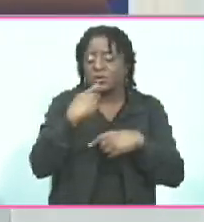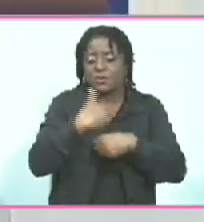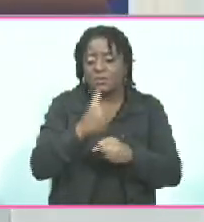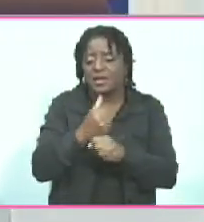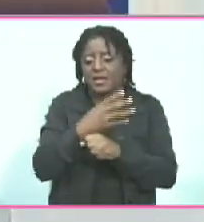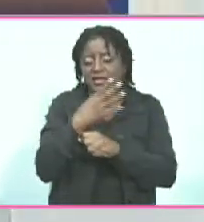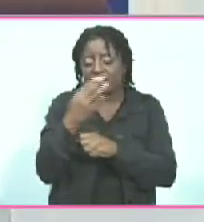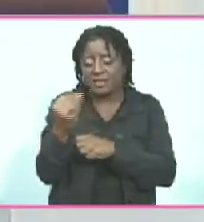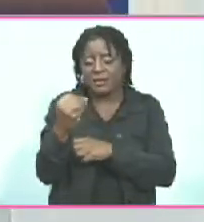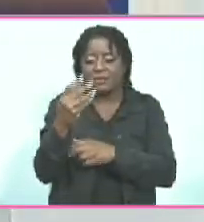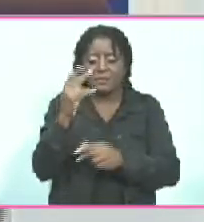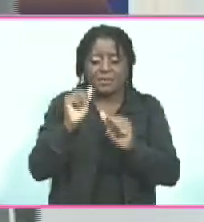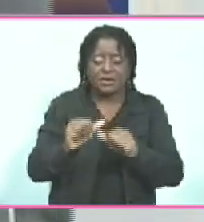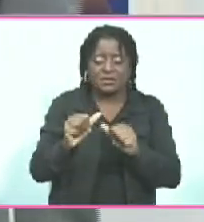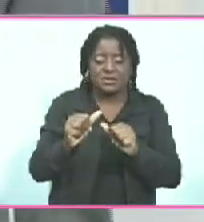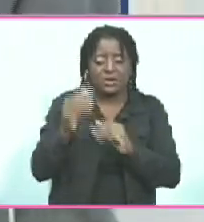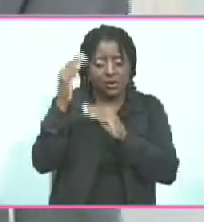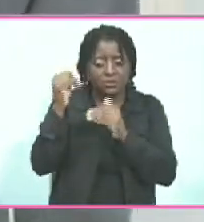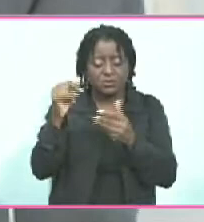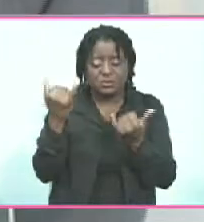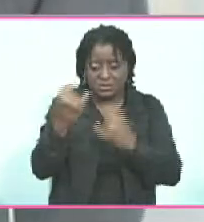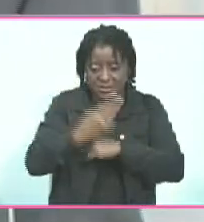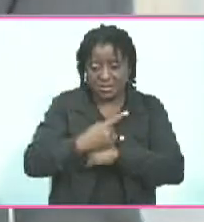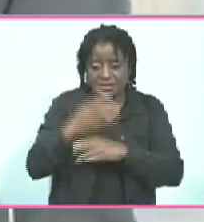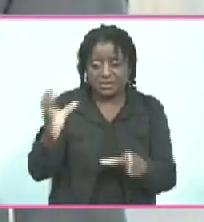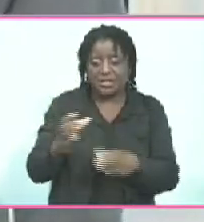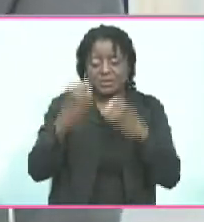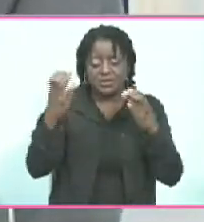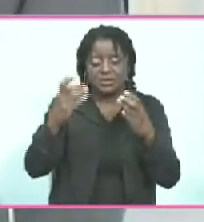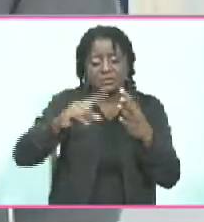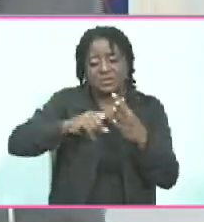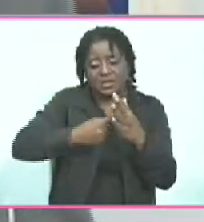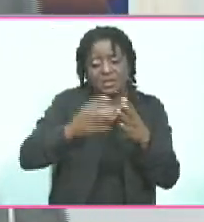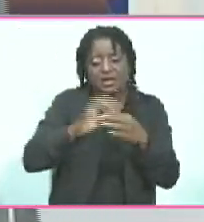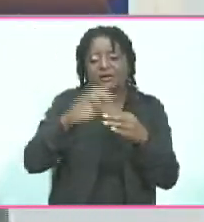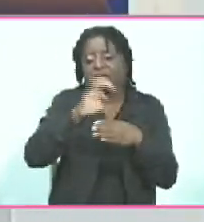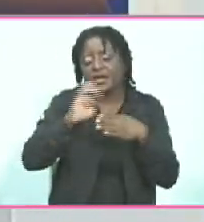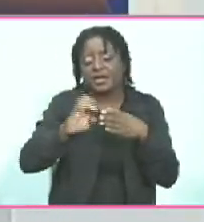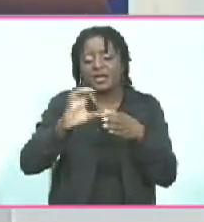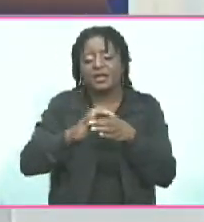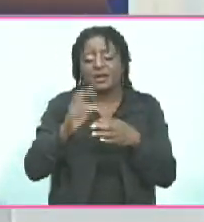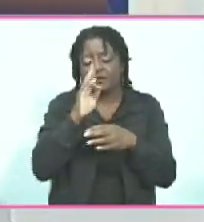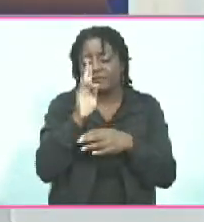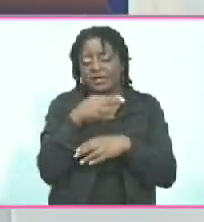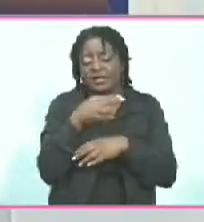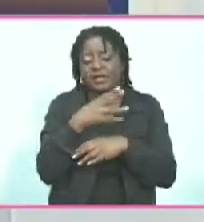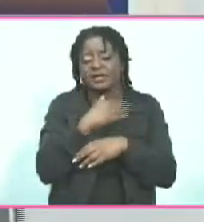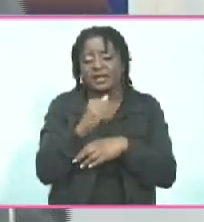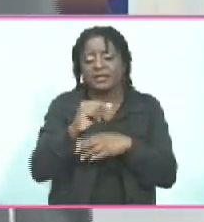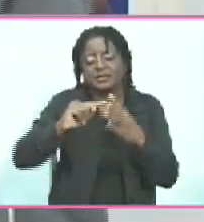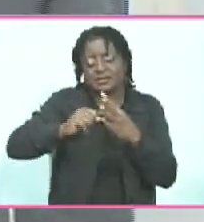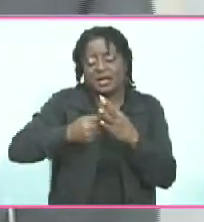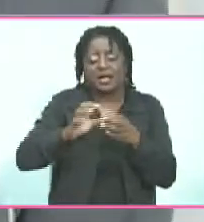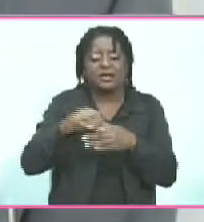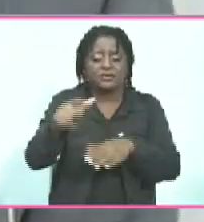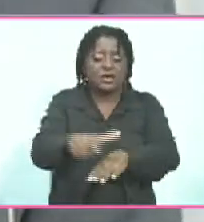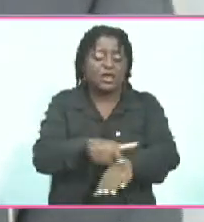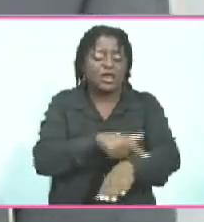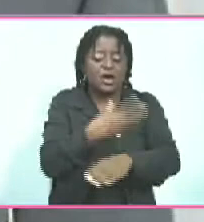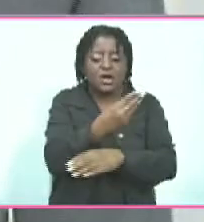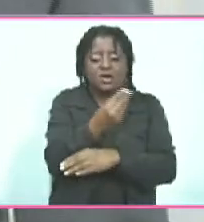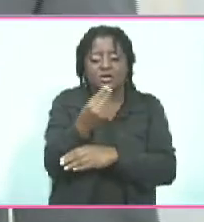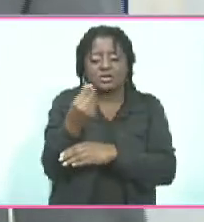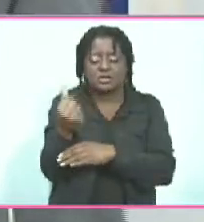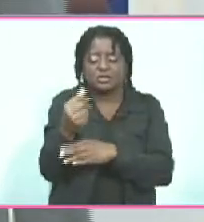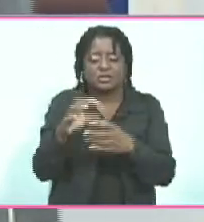today's celebration will be the beginning of the end of such neglect and the start of a long series